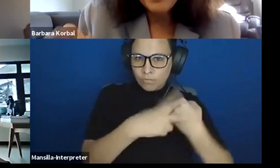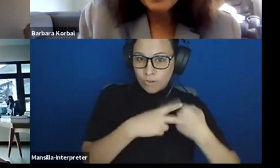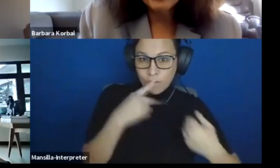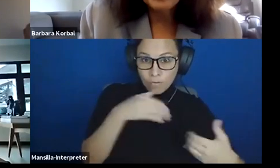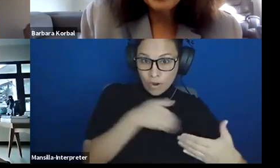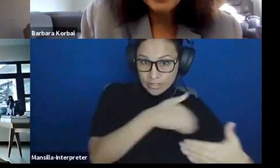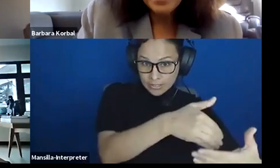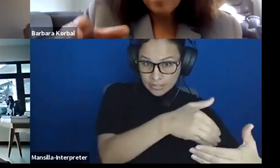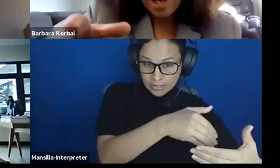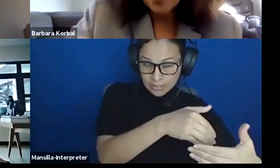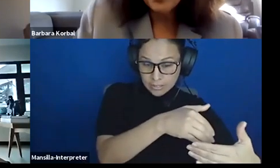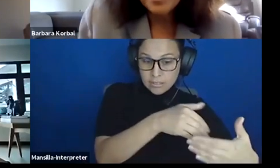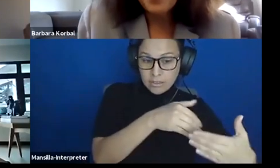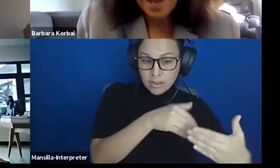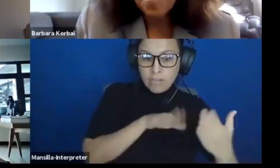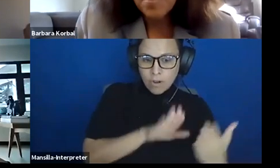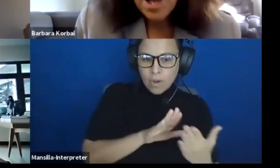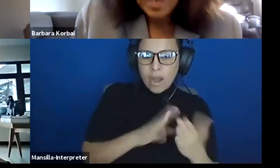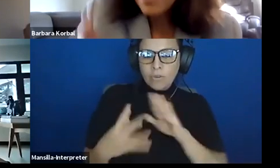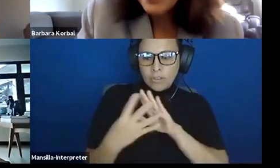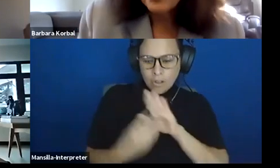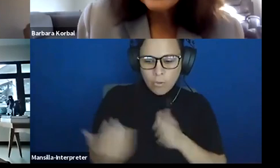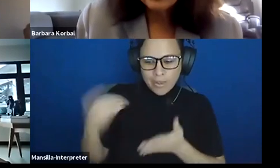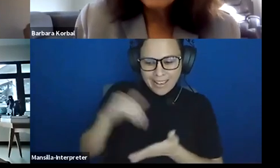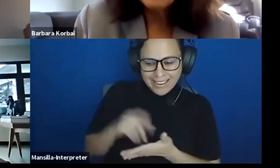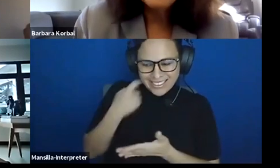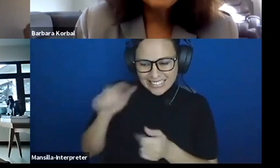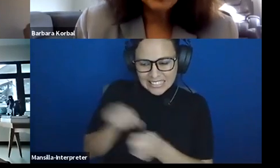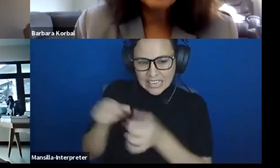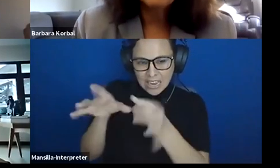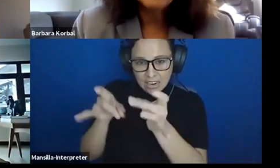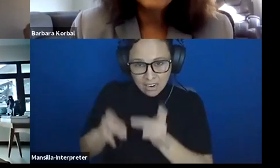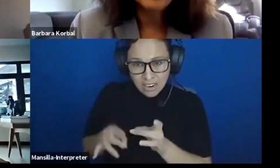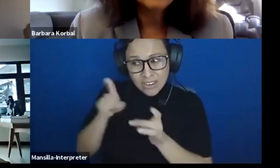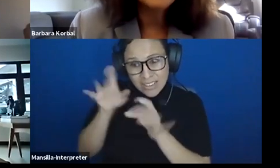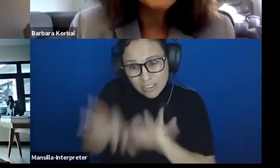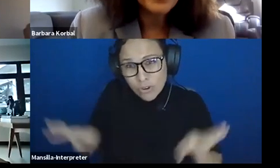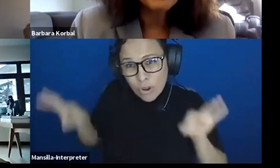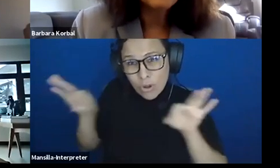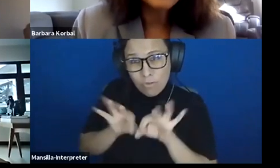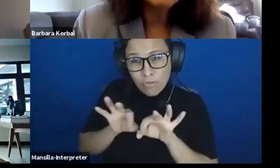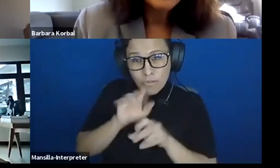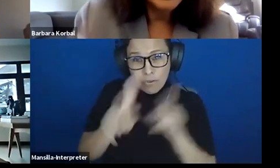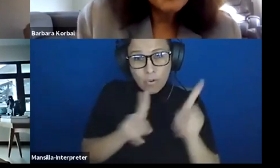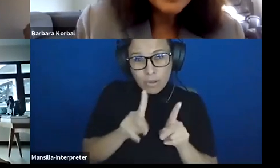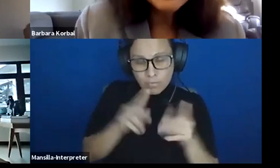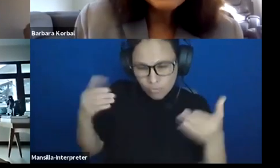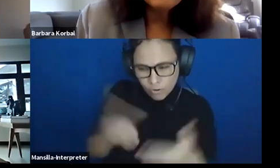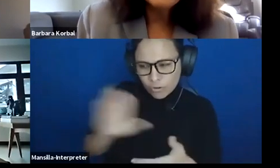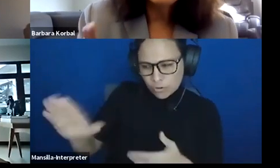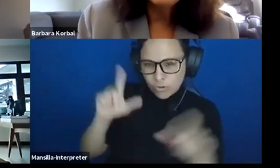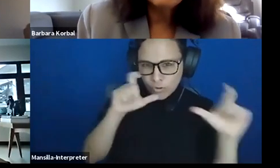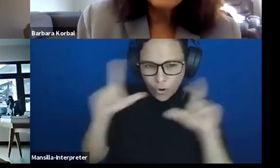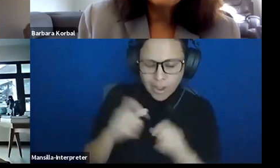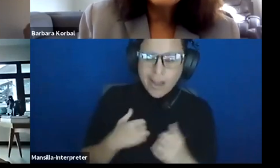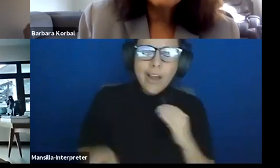format and then reduplicate how you did them. I think those are really important for people working with your photography. And I want to say